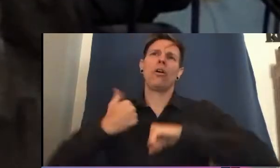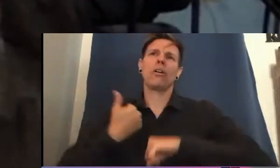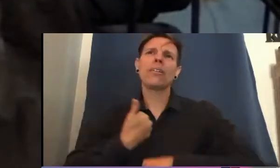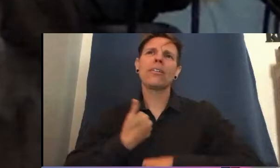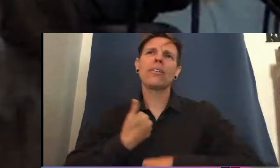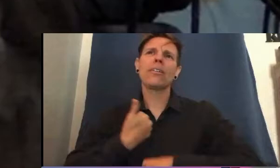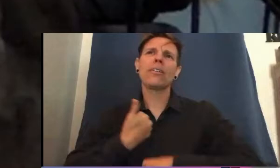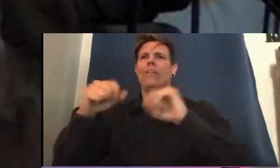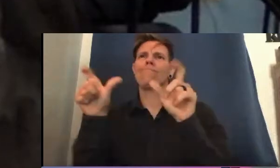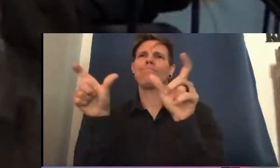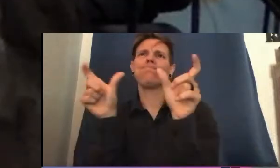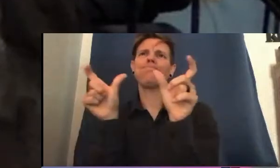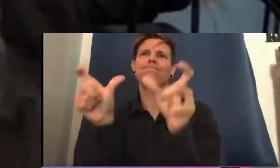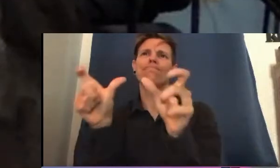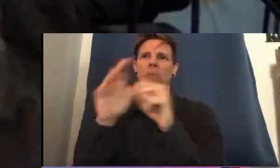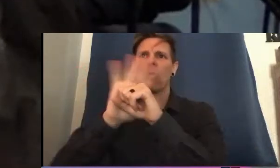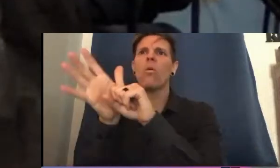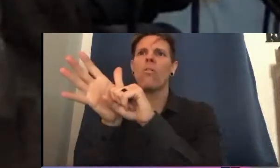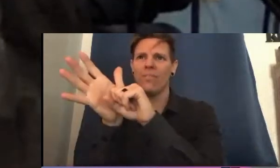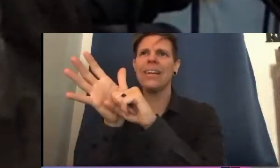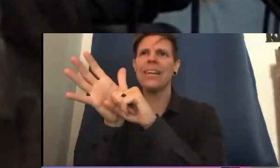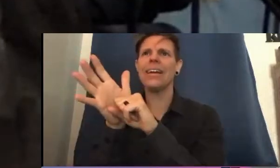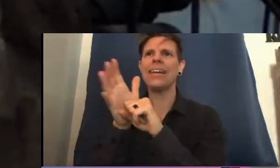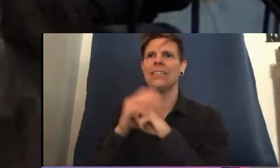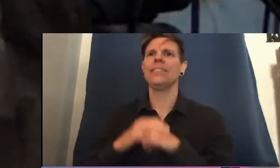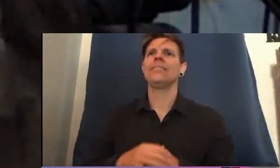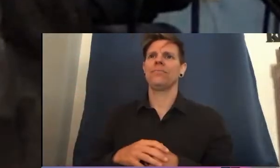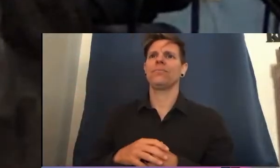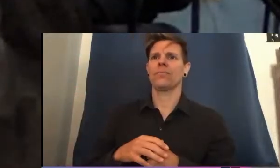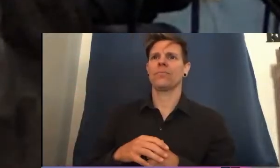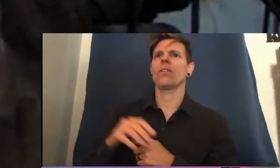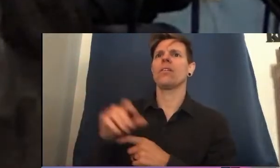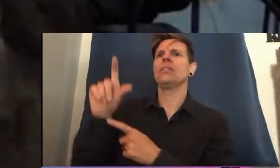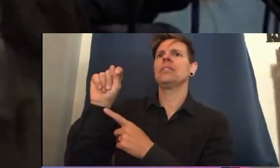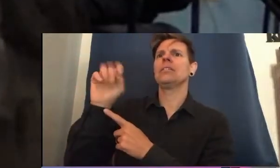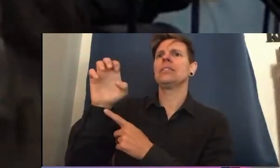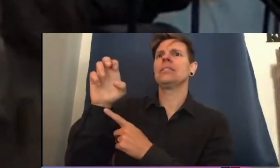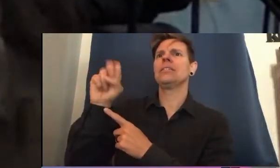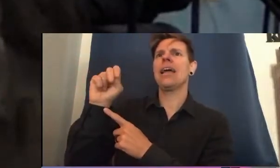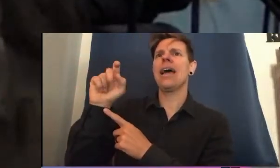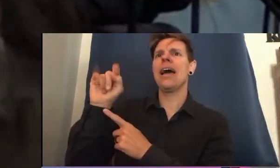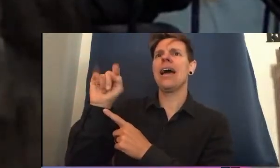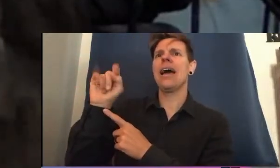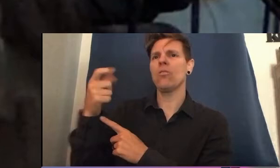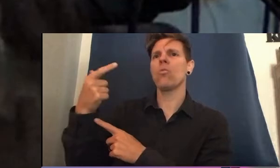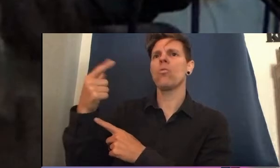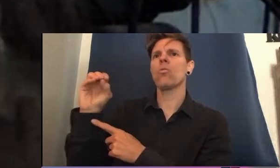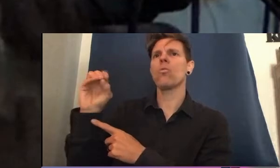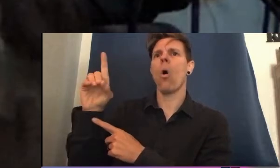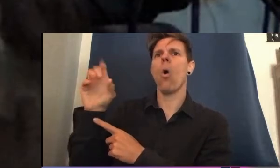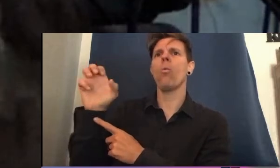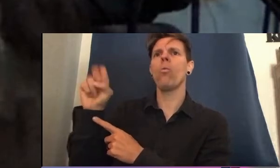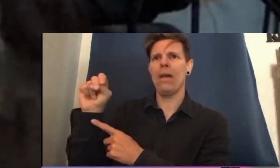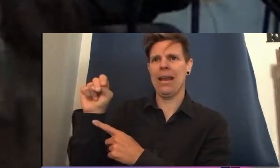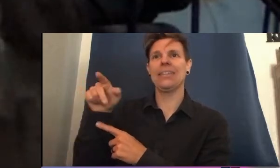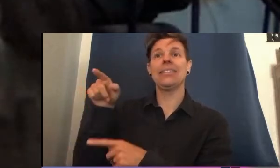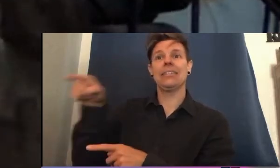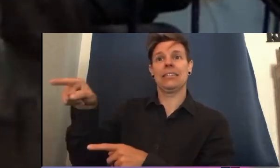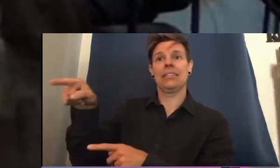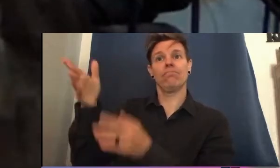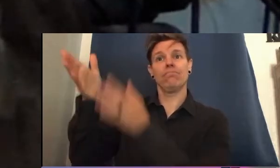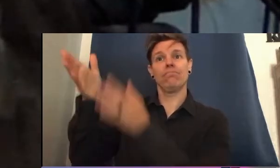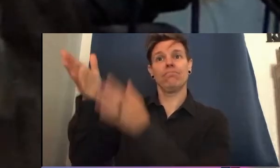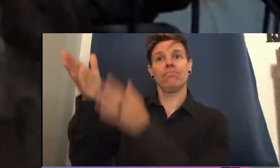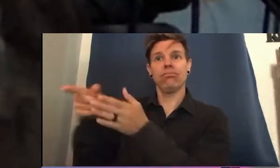with Stephen Goodwin, who is our Chief Scientific Data Strategist and then our medical director, Dr.